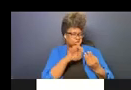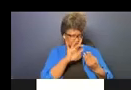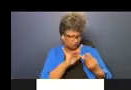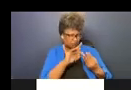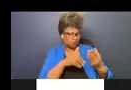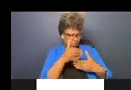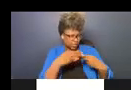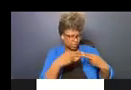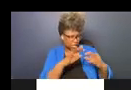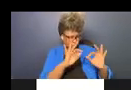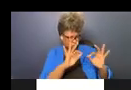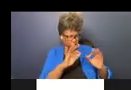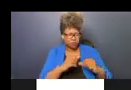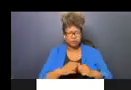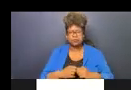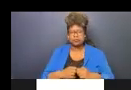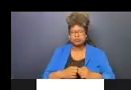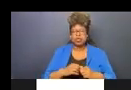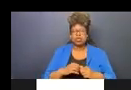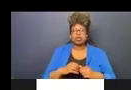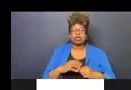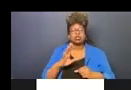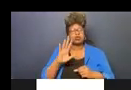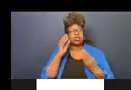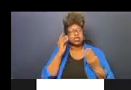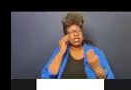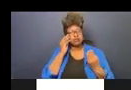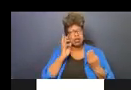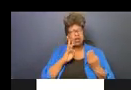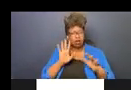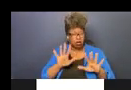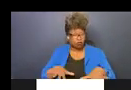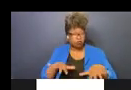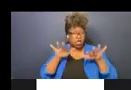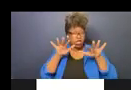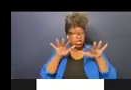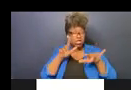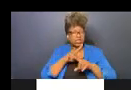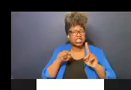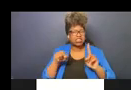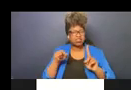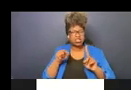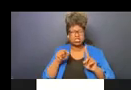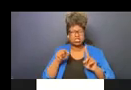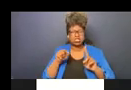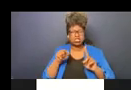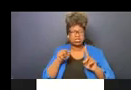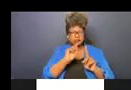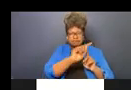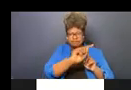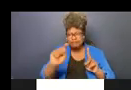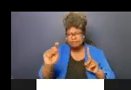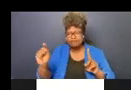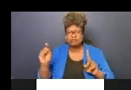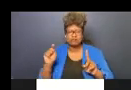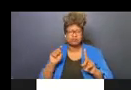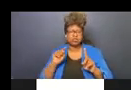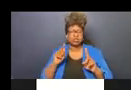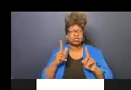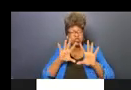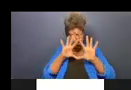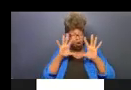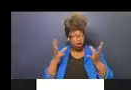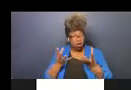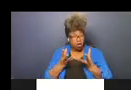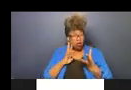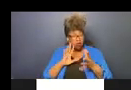Carly. Perfect. Think about flooding from a variety of different sources. We're looking at flooding holistically, but